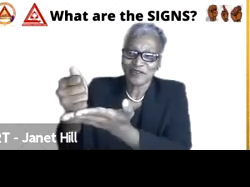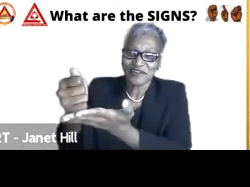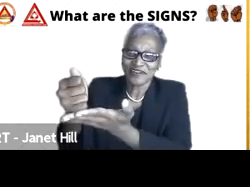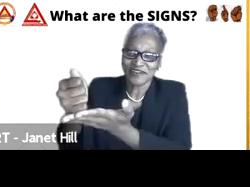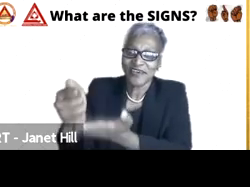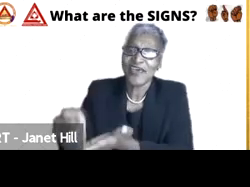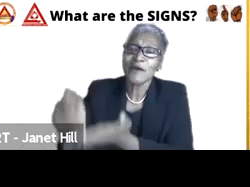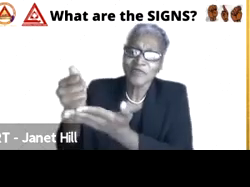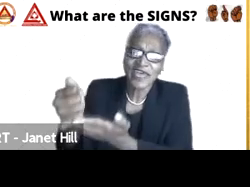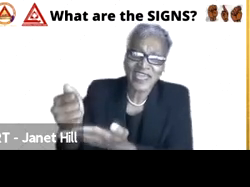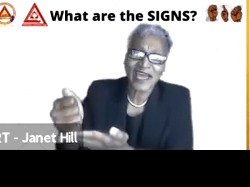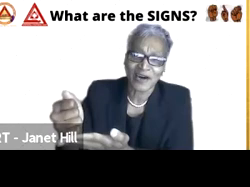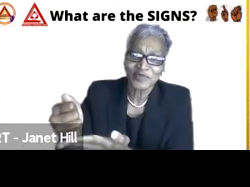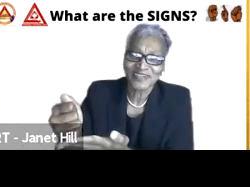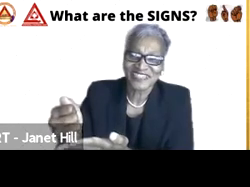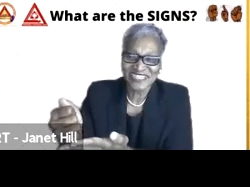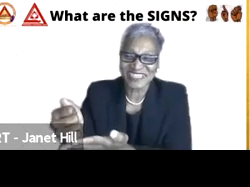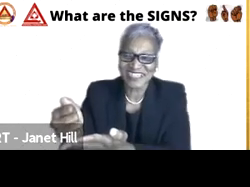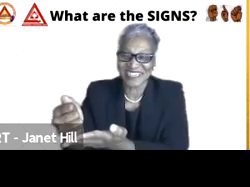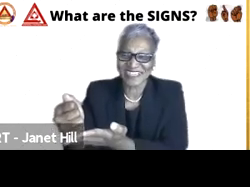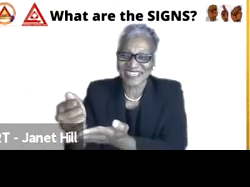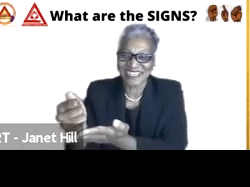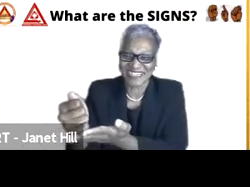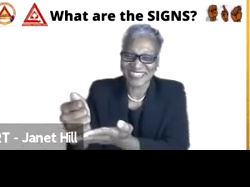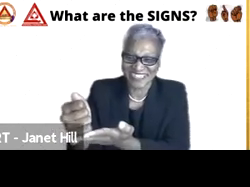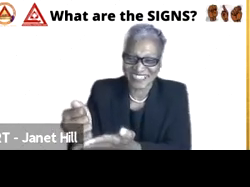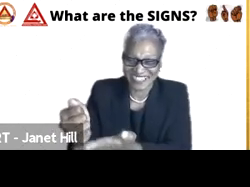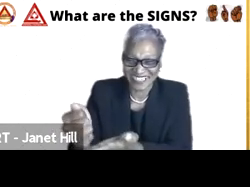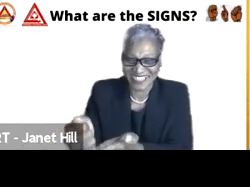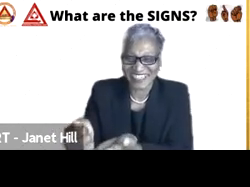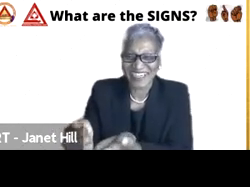Help. Help the A out.